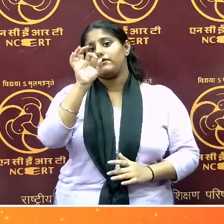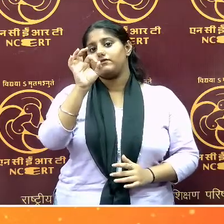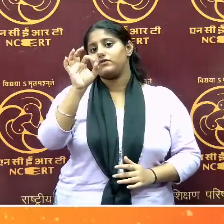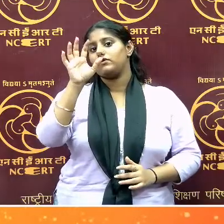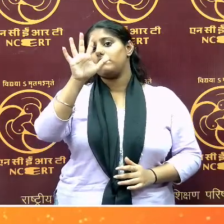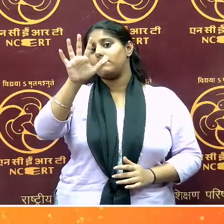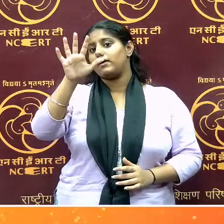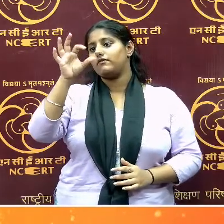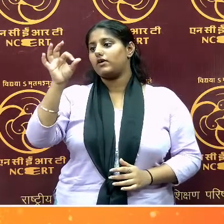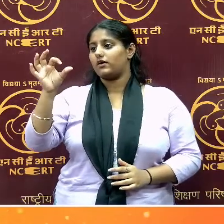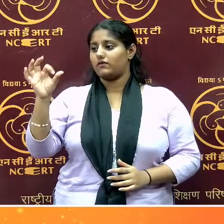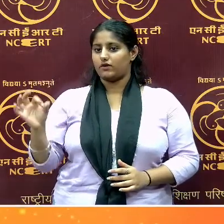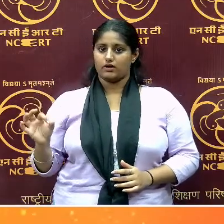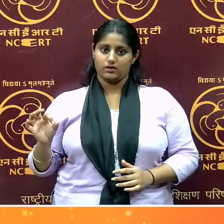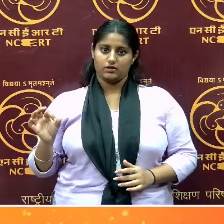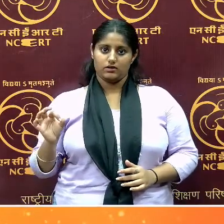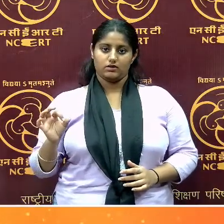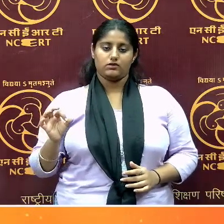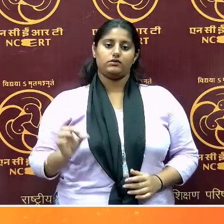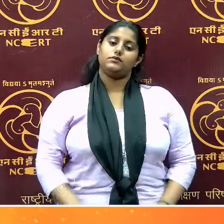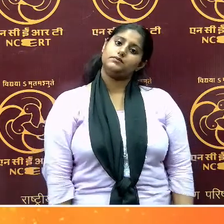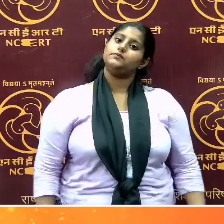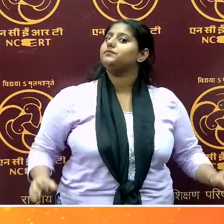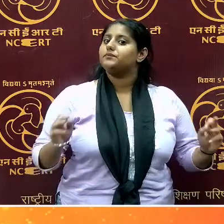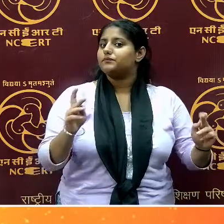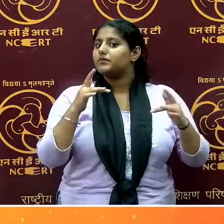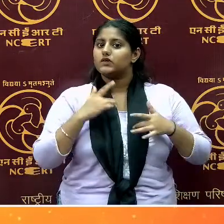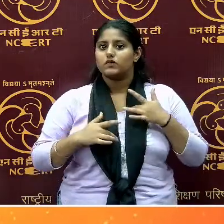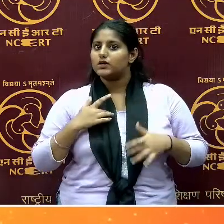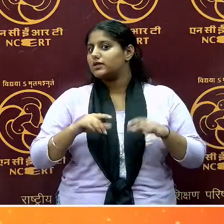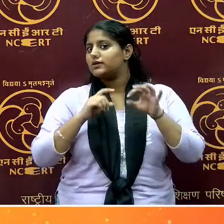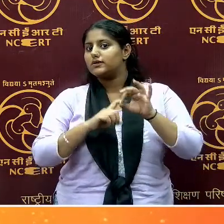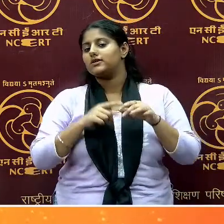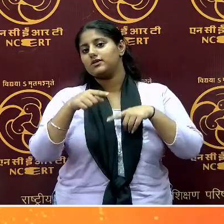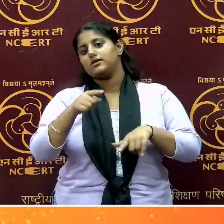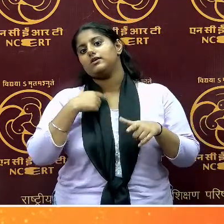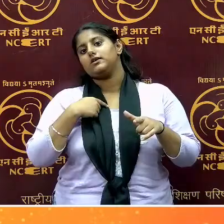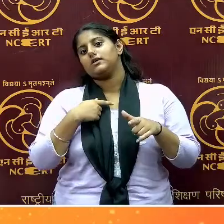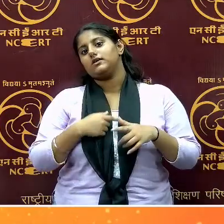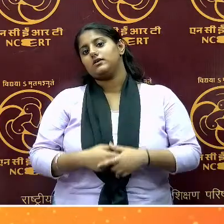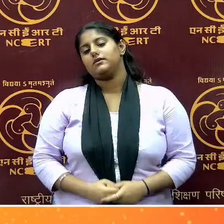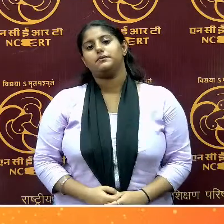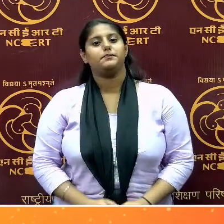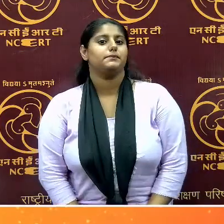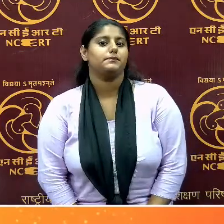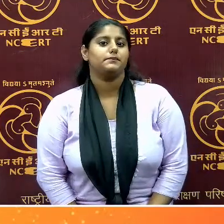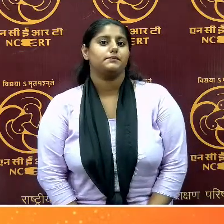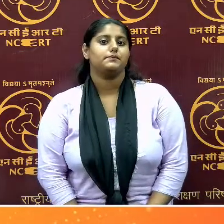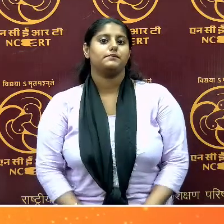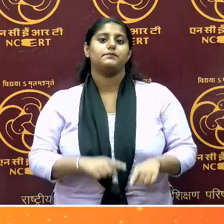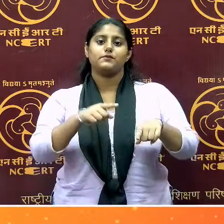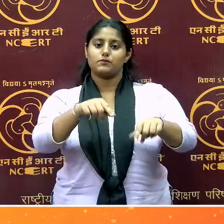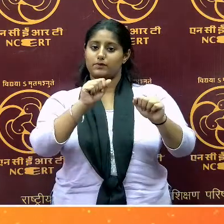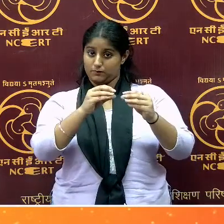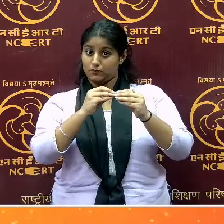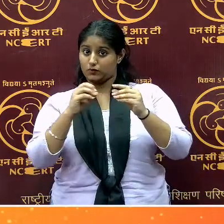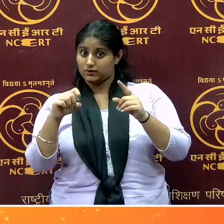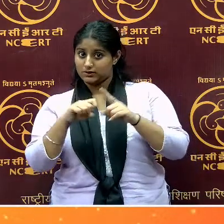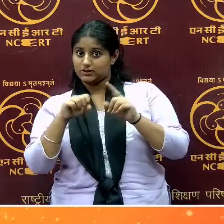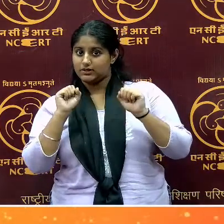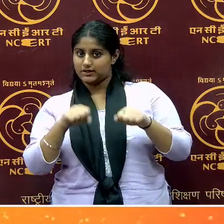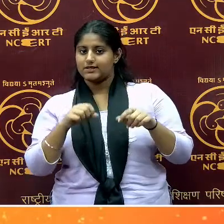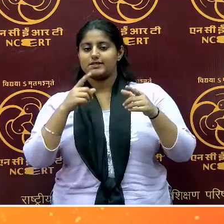5500. Okay, interesting question, right? This is from your Textbook? I Yeah, guess. Maths Okay.